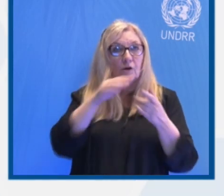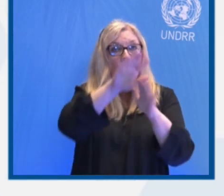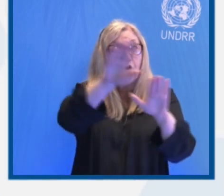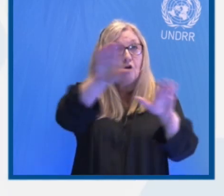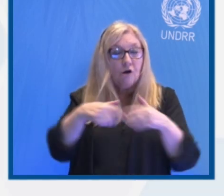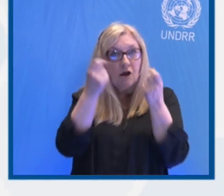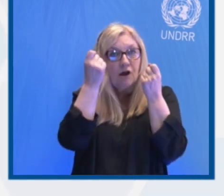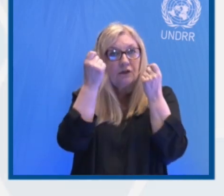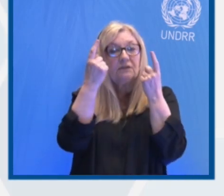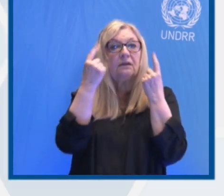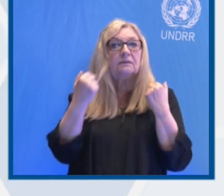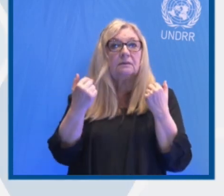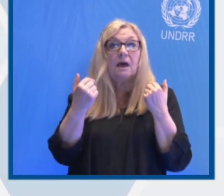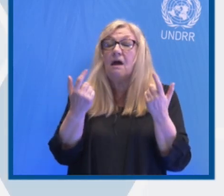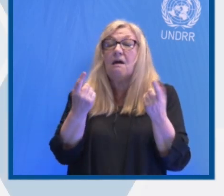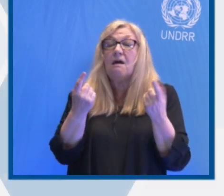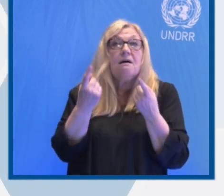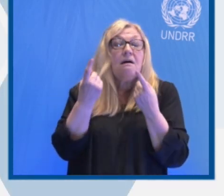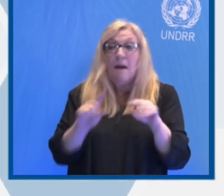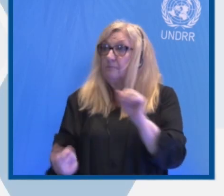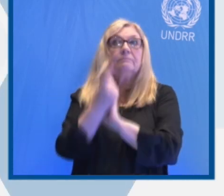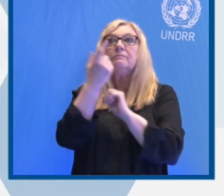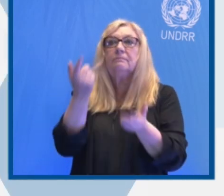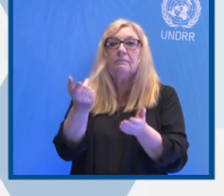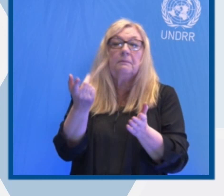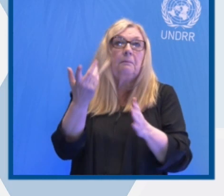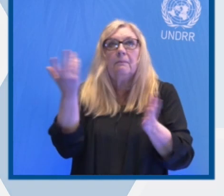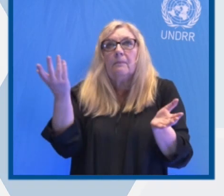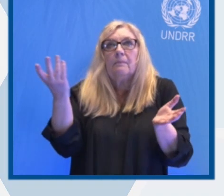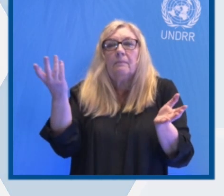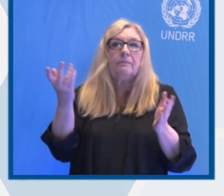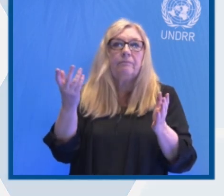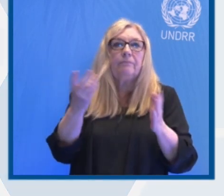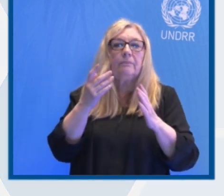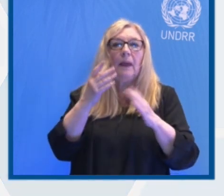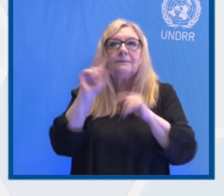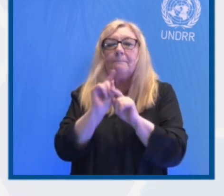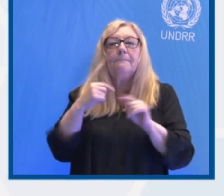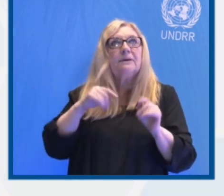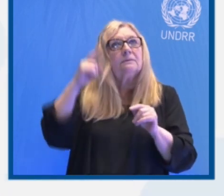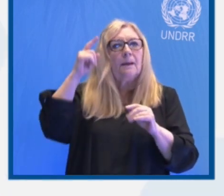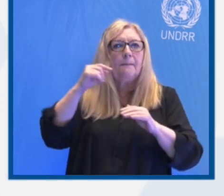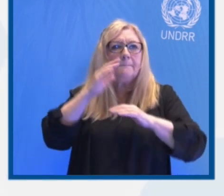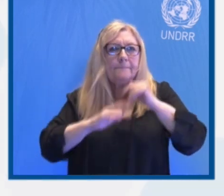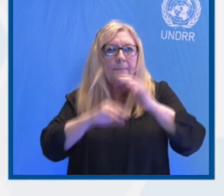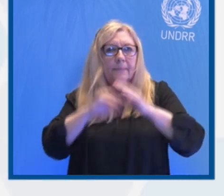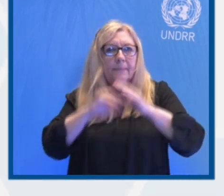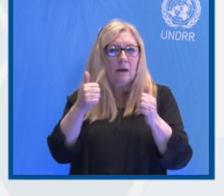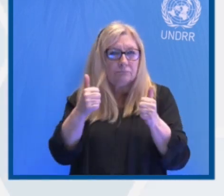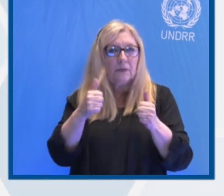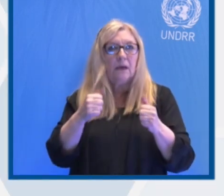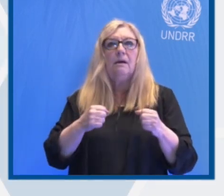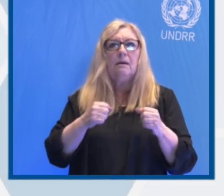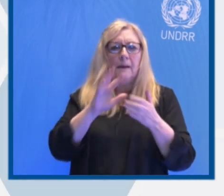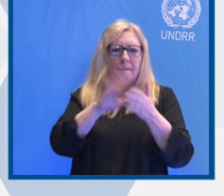disaster is going to happen, and building our defenses, building our infrastructure, planning for